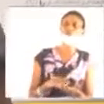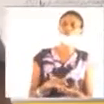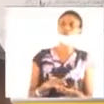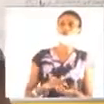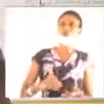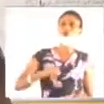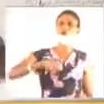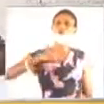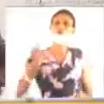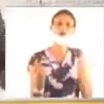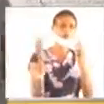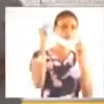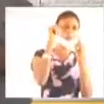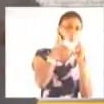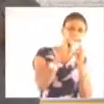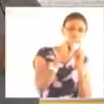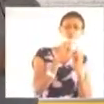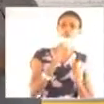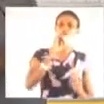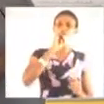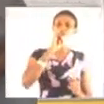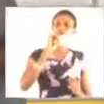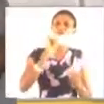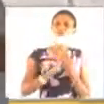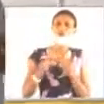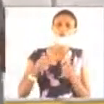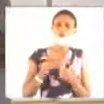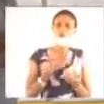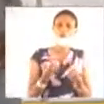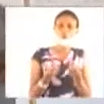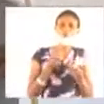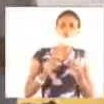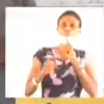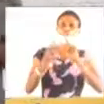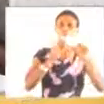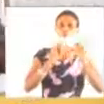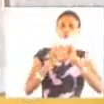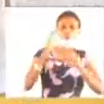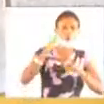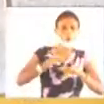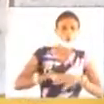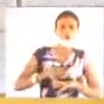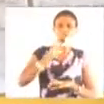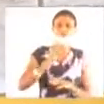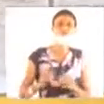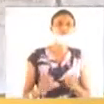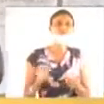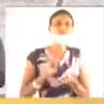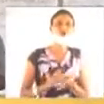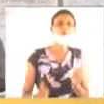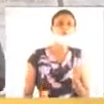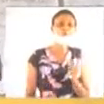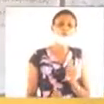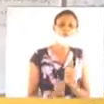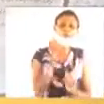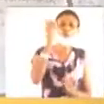their savings, their money, their earnings is put into the buying and